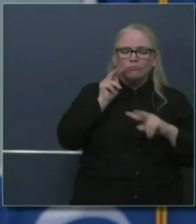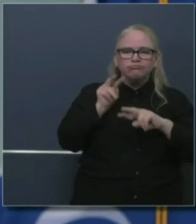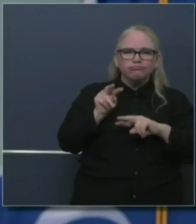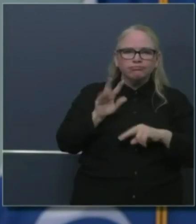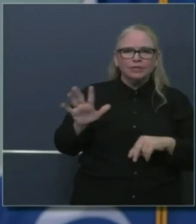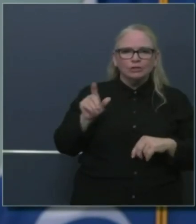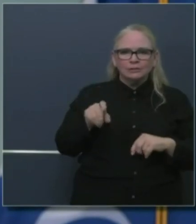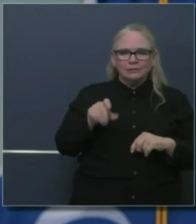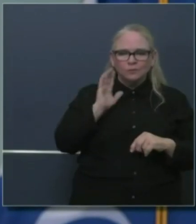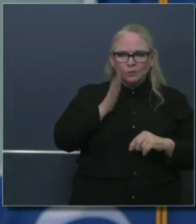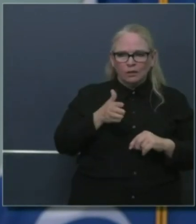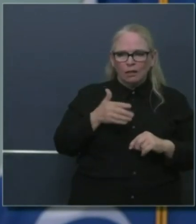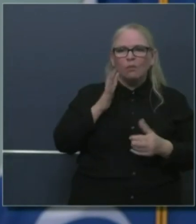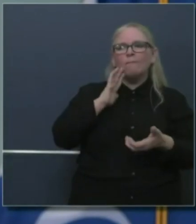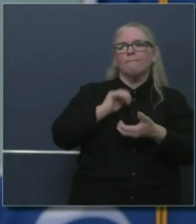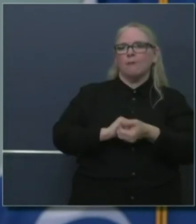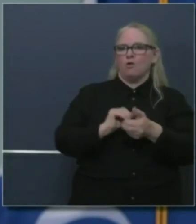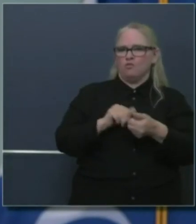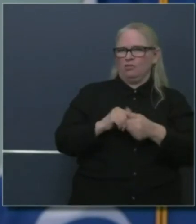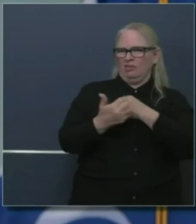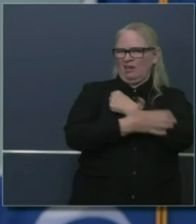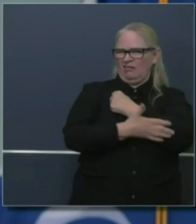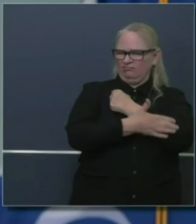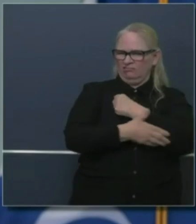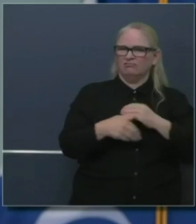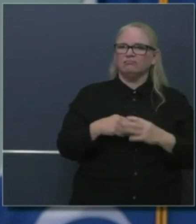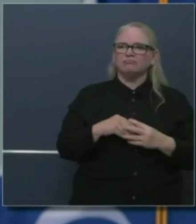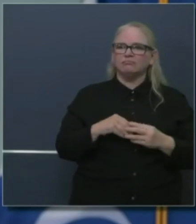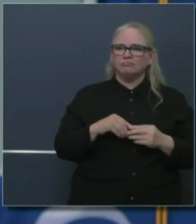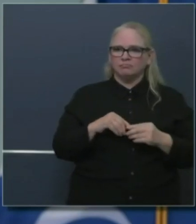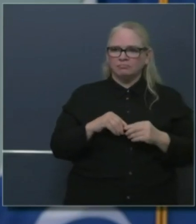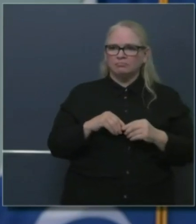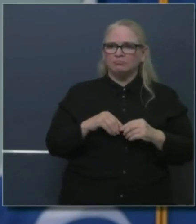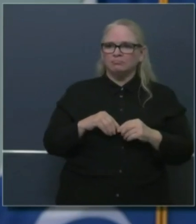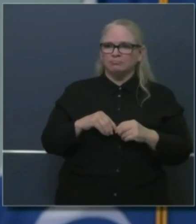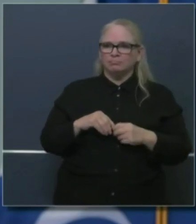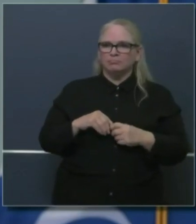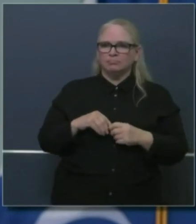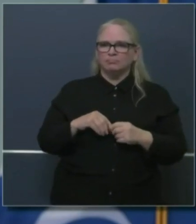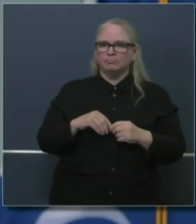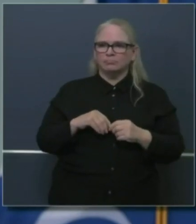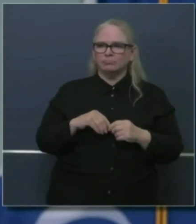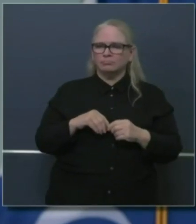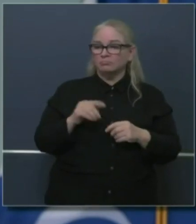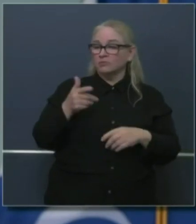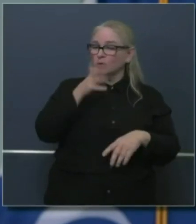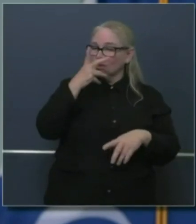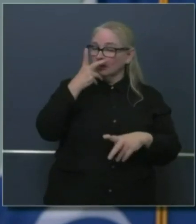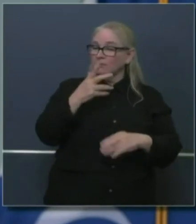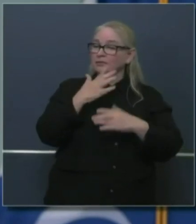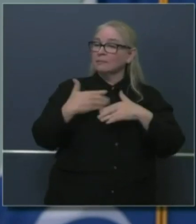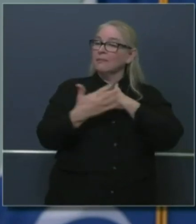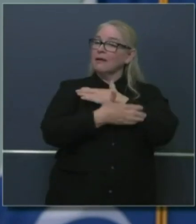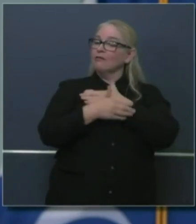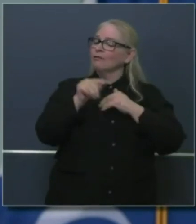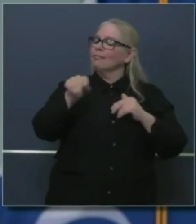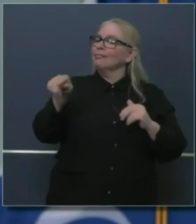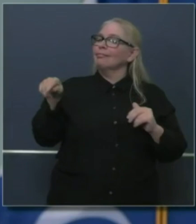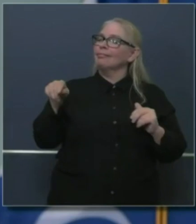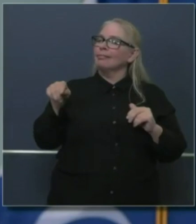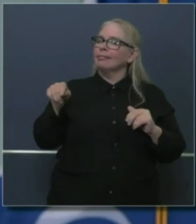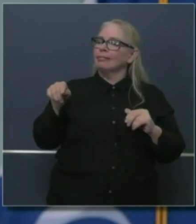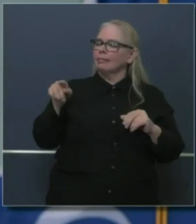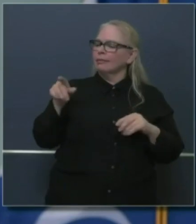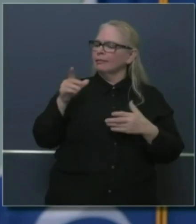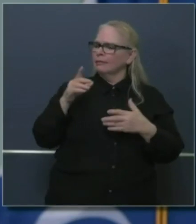counties. Some may see these variations and the requirements to get into the second phase more deeply as